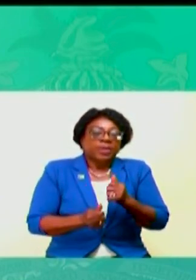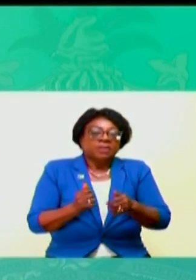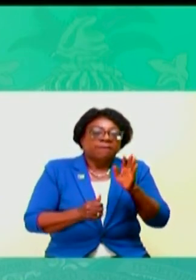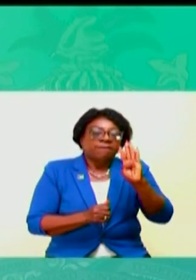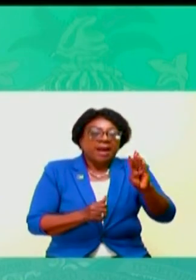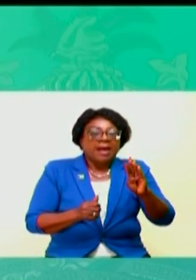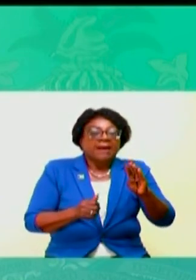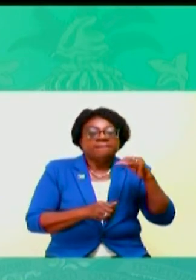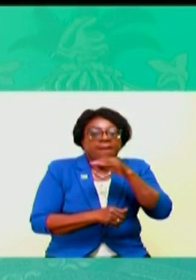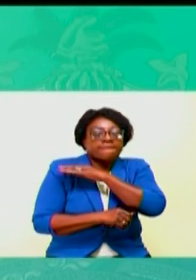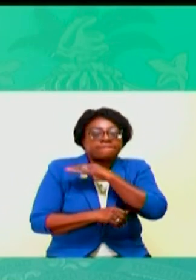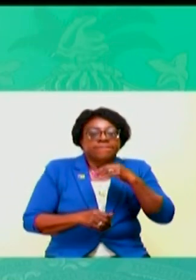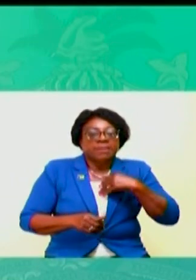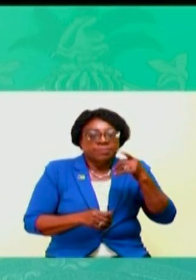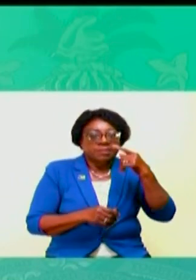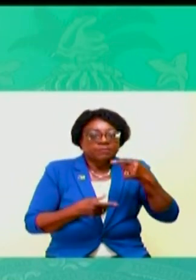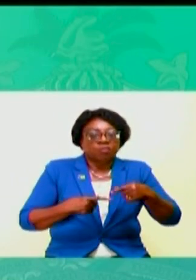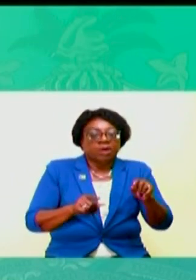last term.